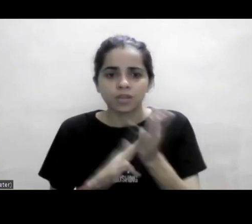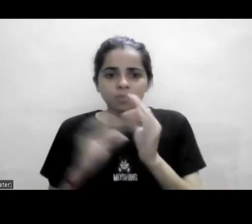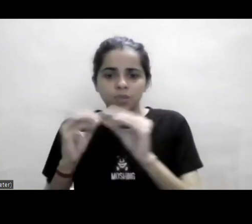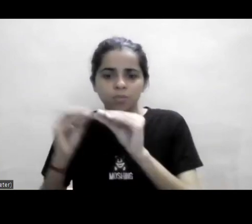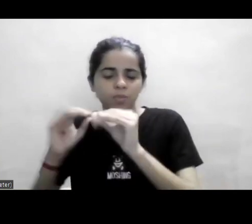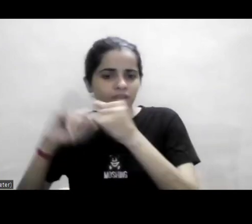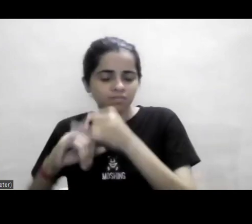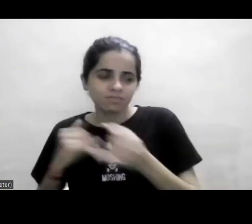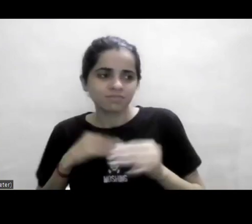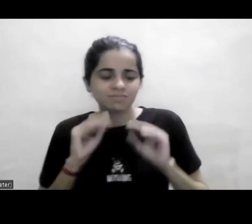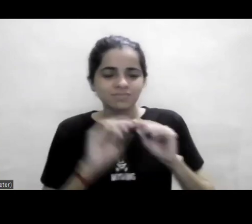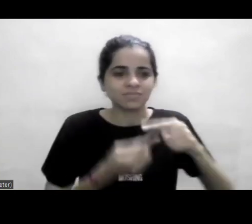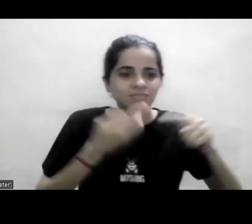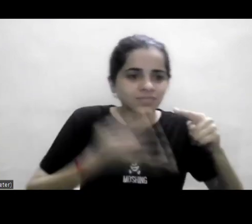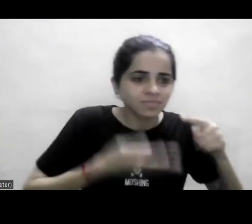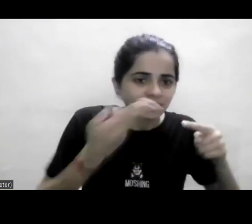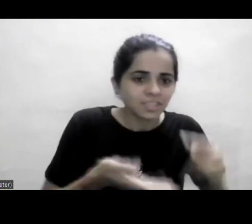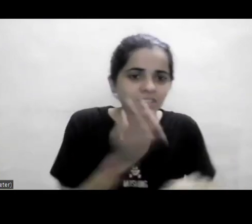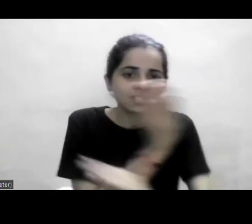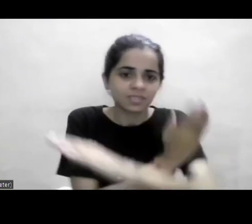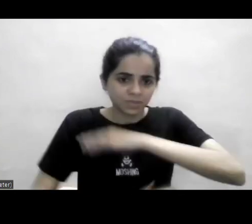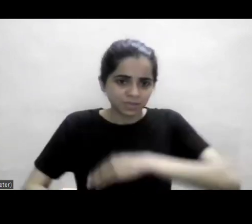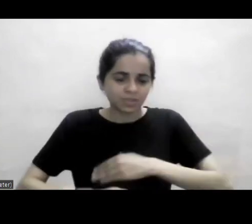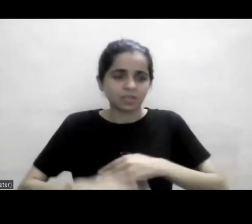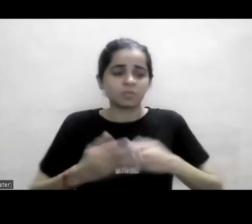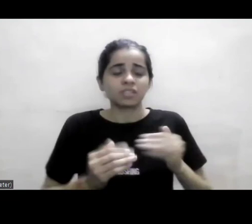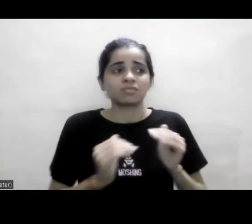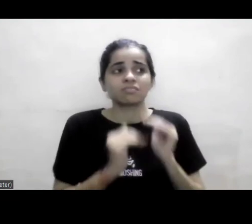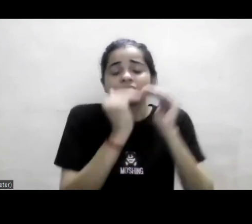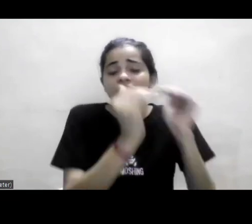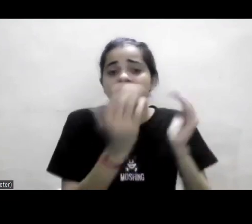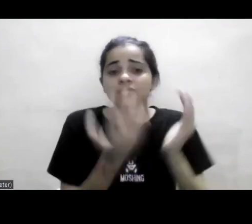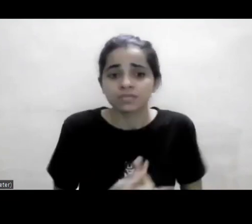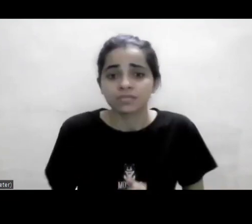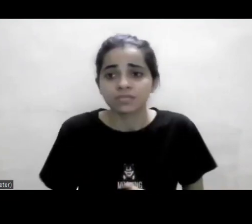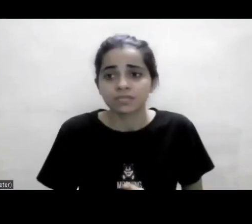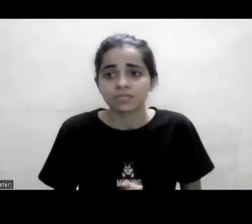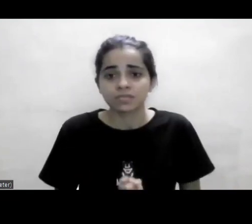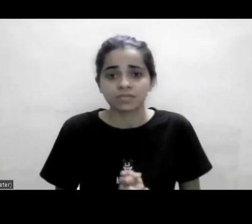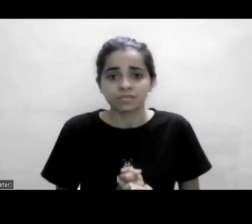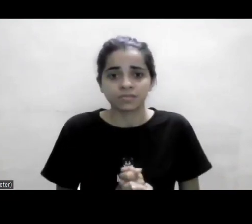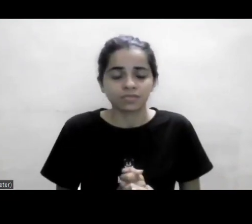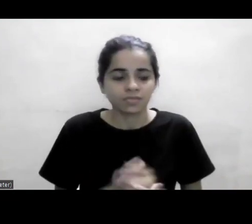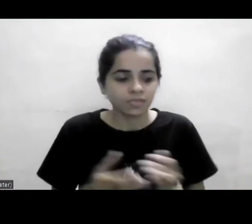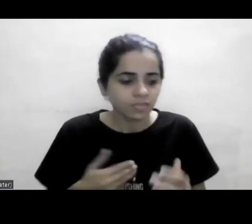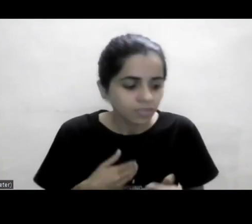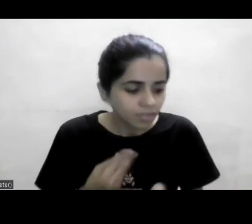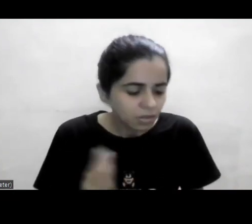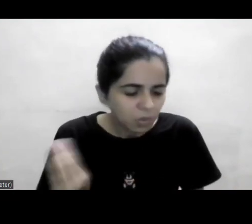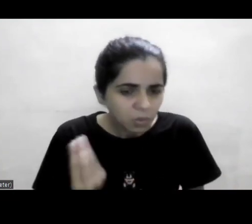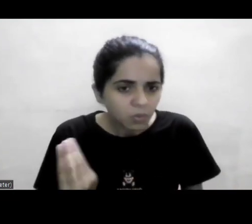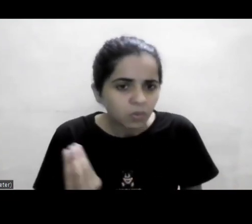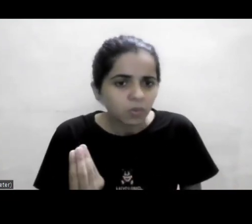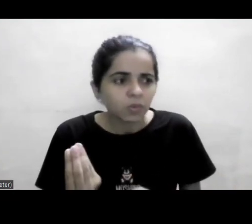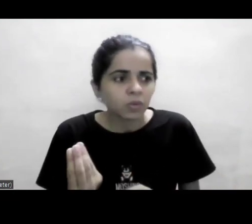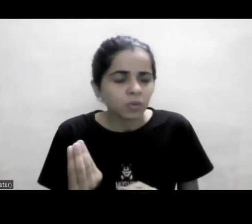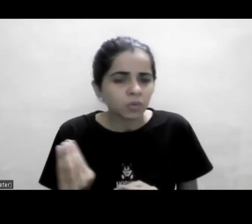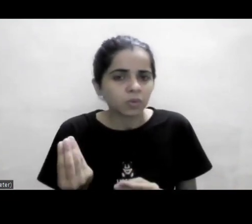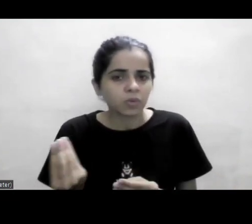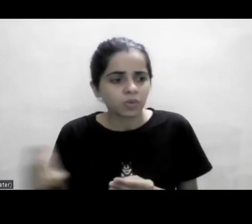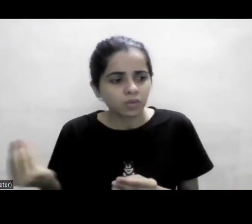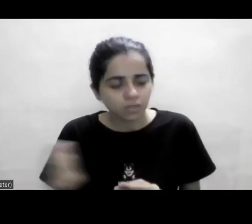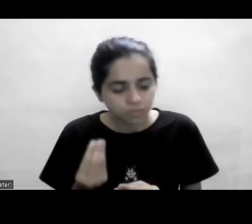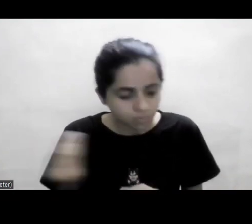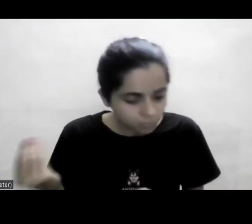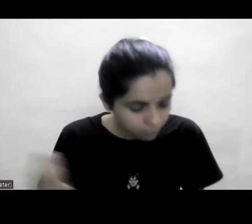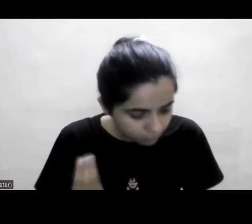students regarding disability competency. Wow. So I have used few films, so wanted to know